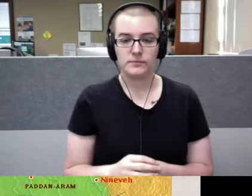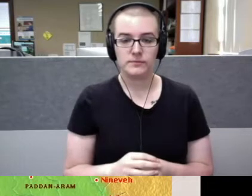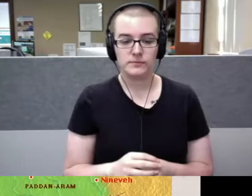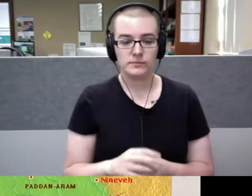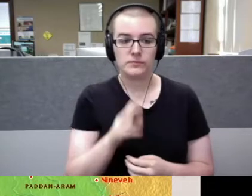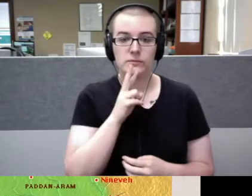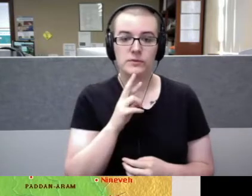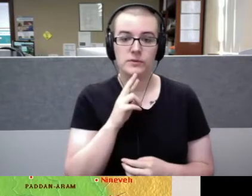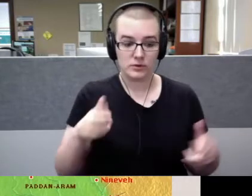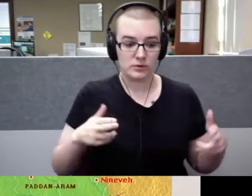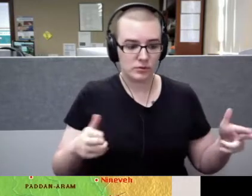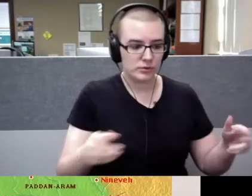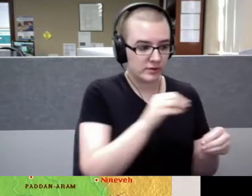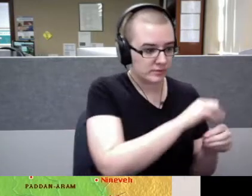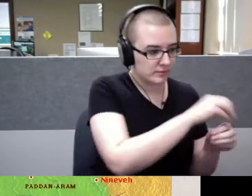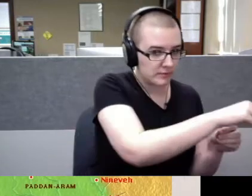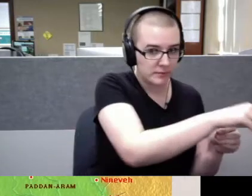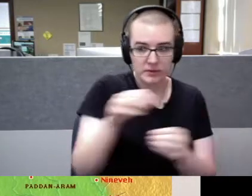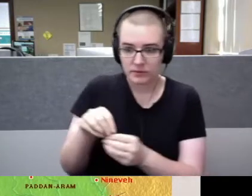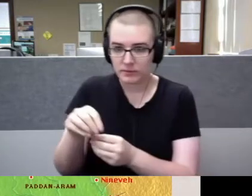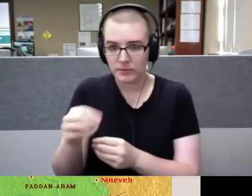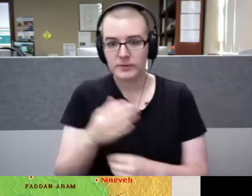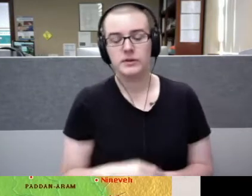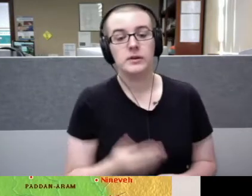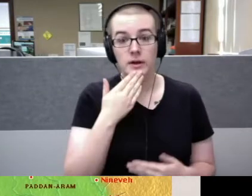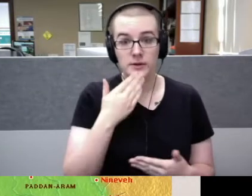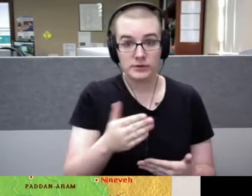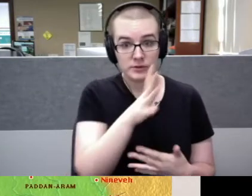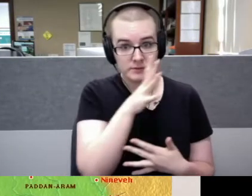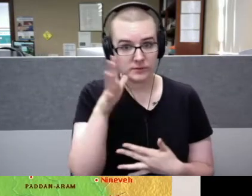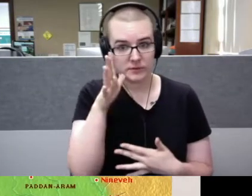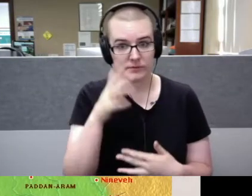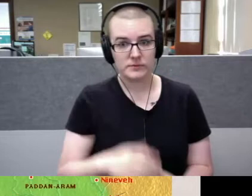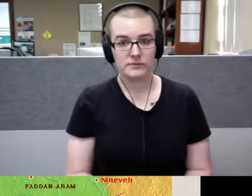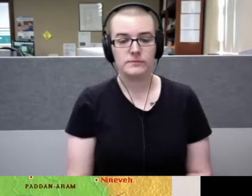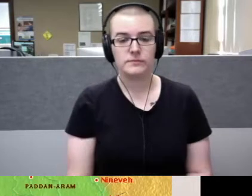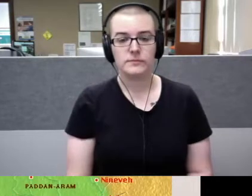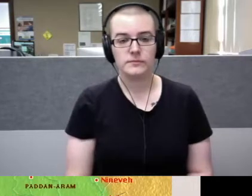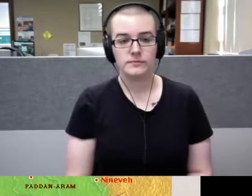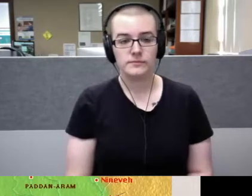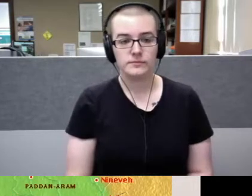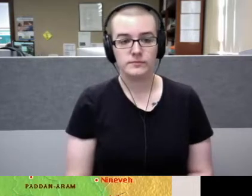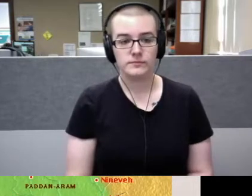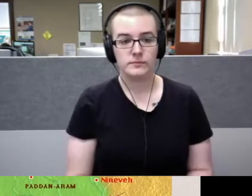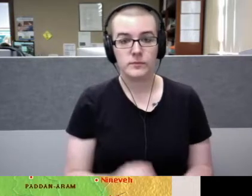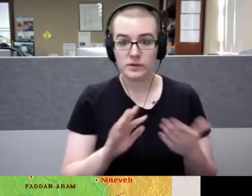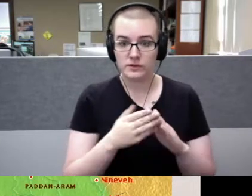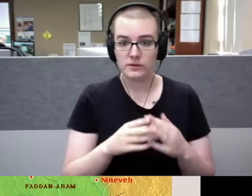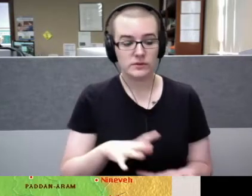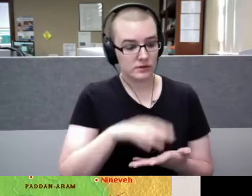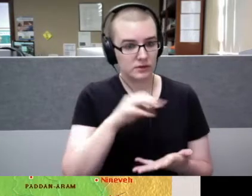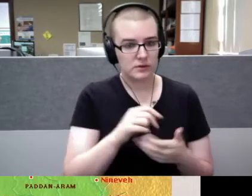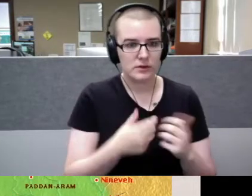along riverbanks. That's really good for farming. Now, when civilizations learn to control this, because the